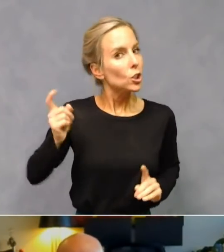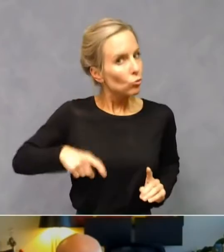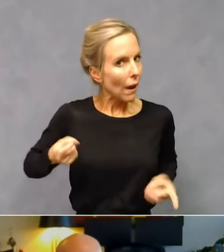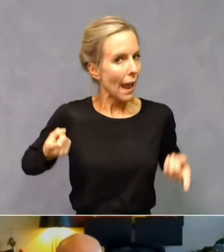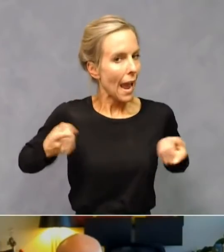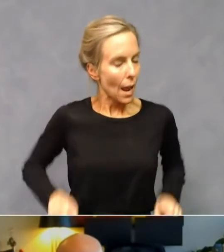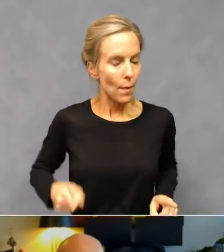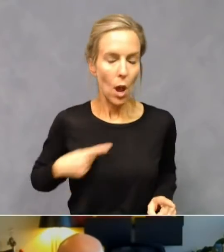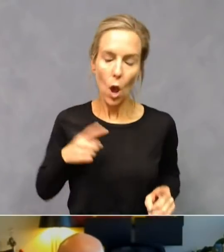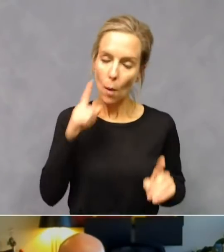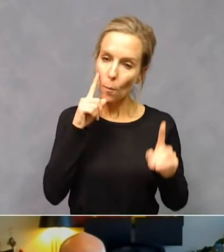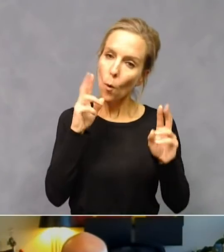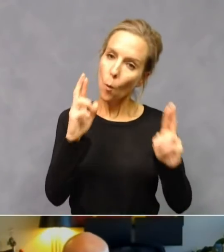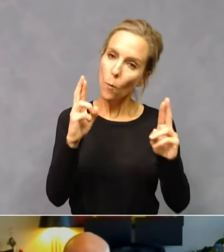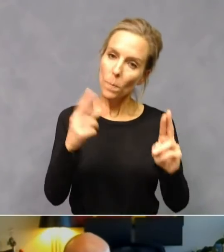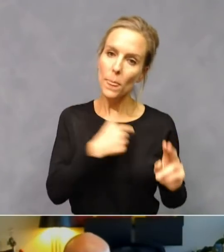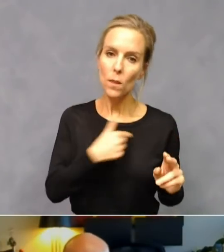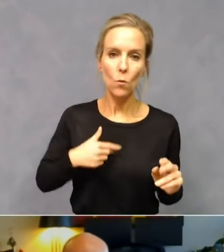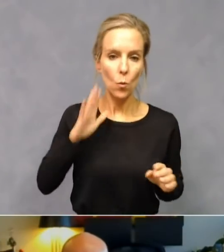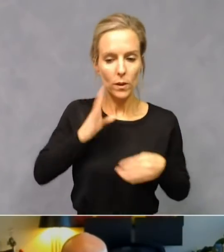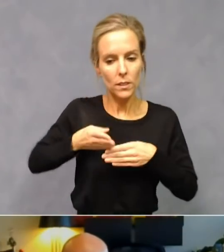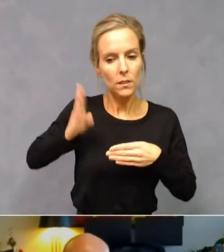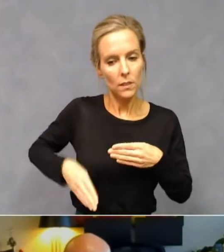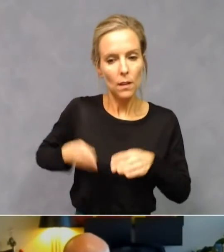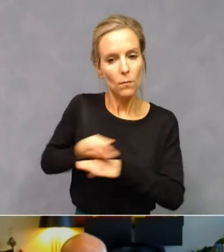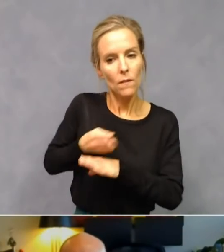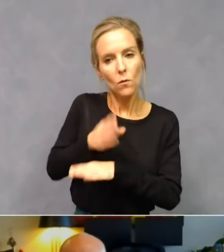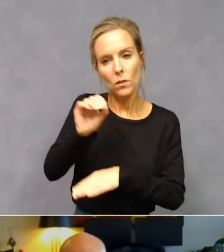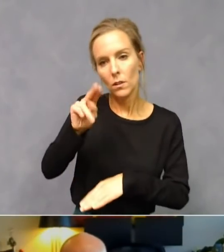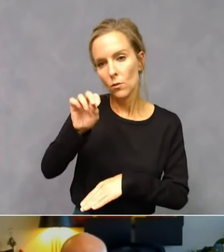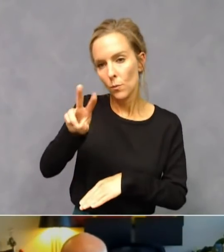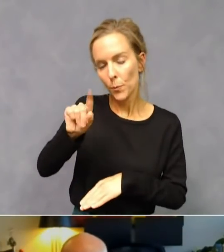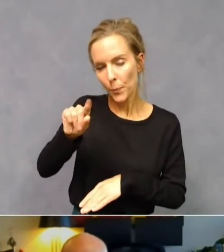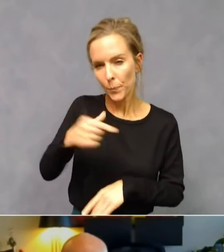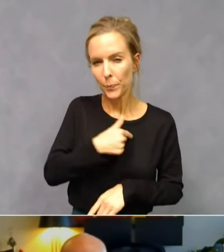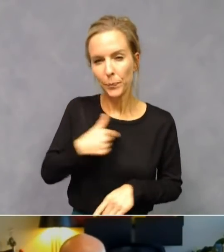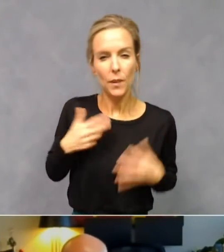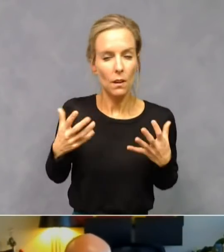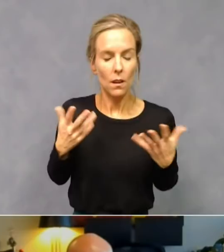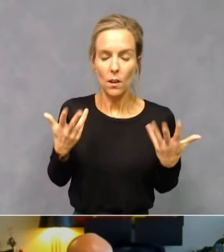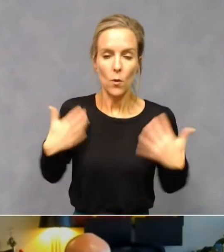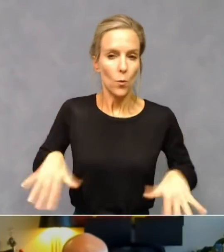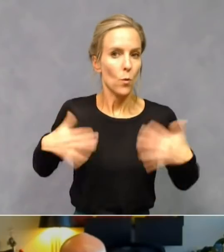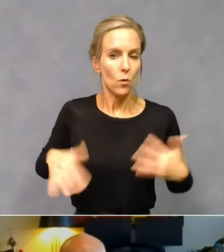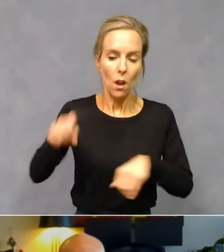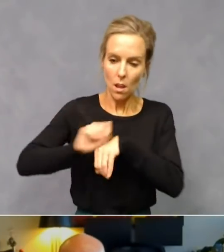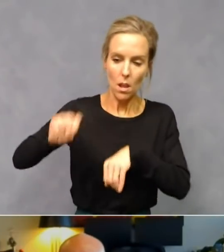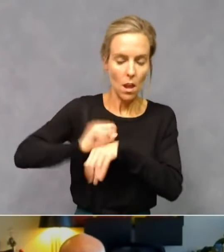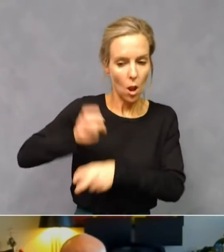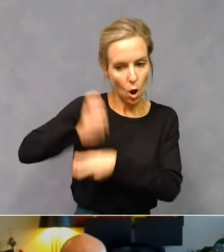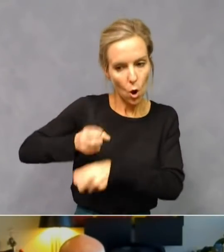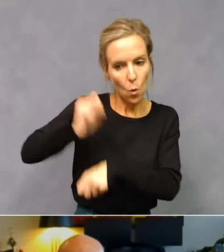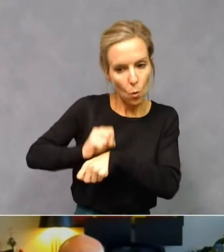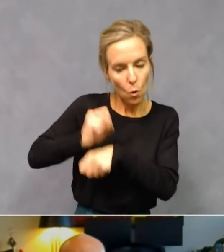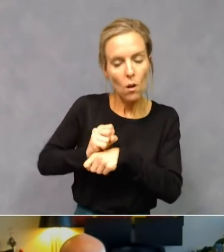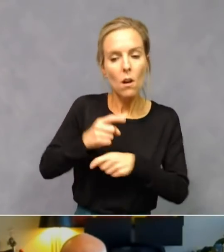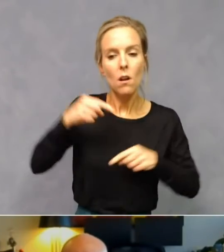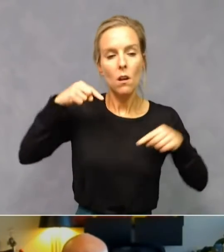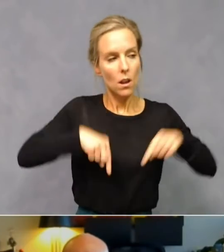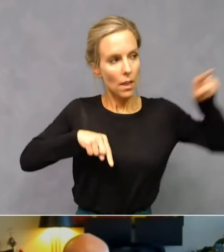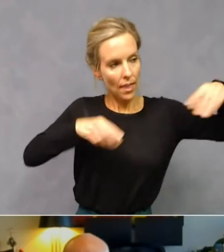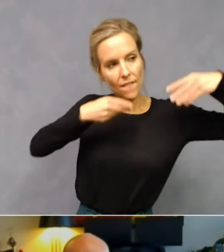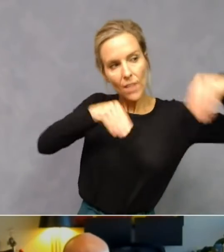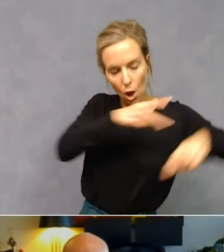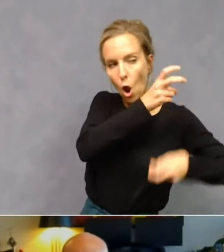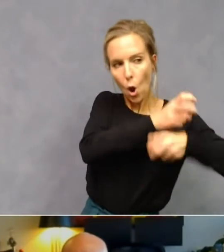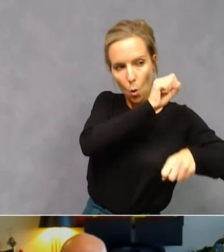hopeful that we will get that done in that time. And lots of hard work has gone into that, both on the part of our vendor and on the part of